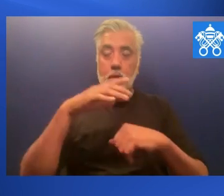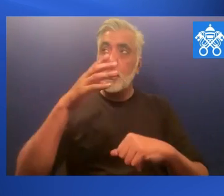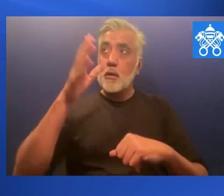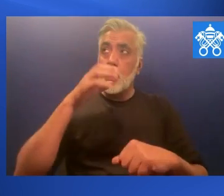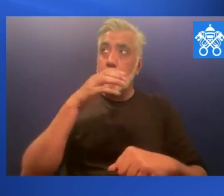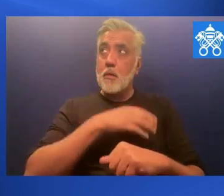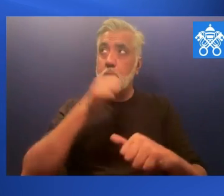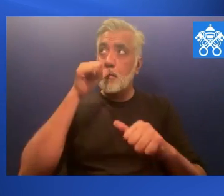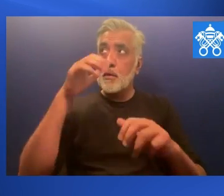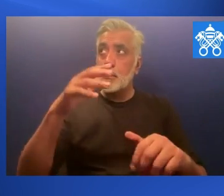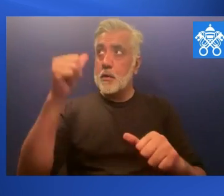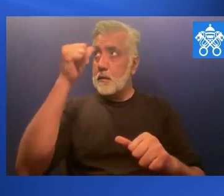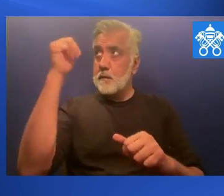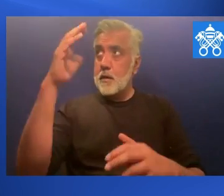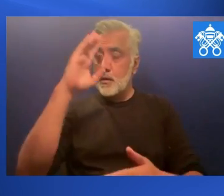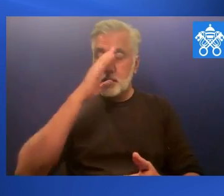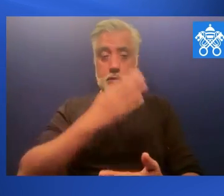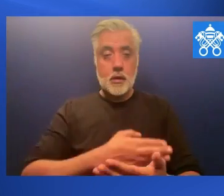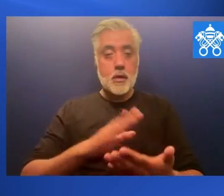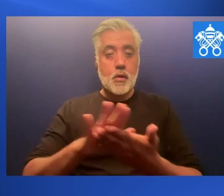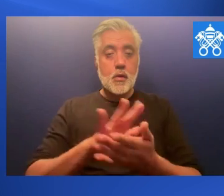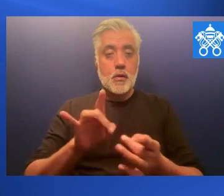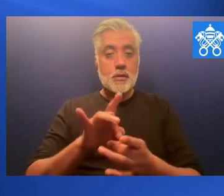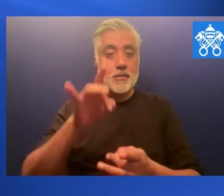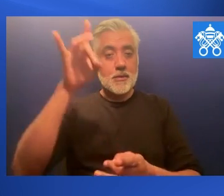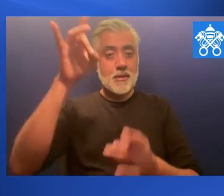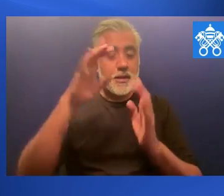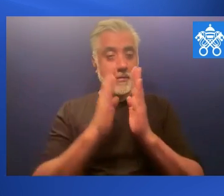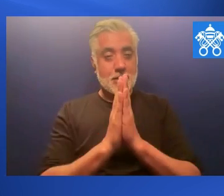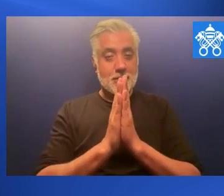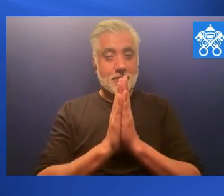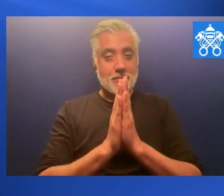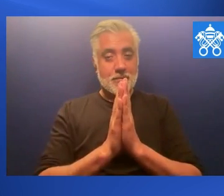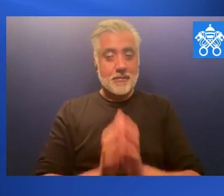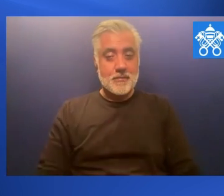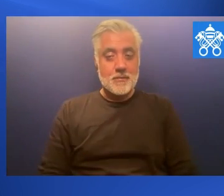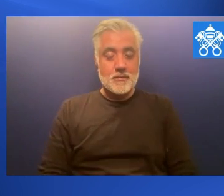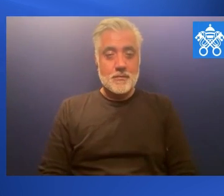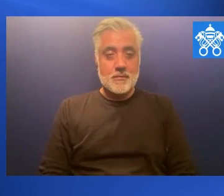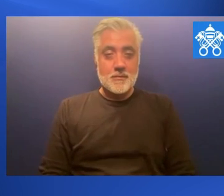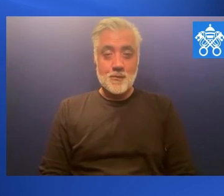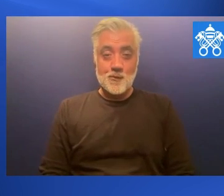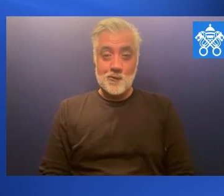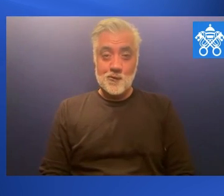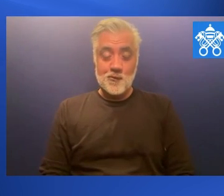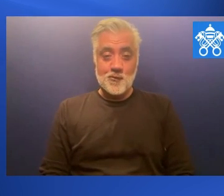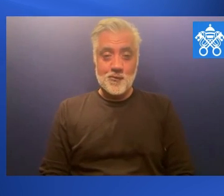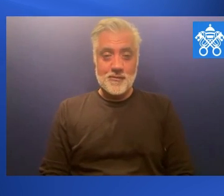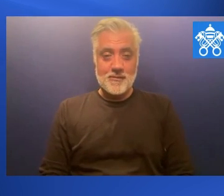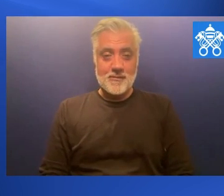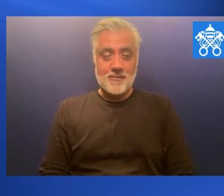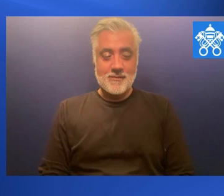Vi benedica Dio onnipotente, Padre, Figli e Spirito Santo.